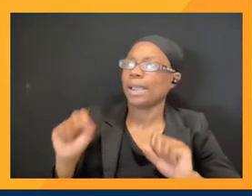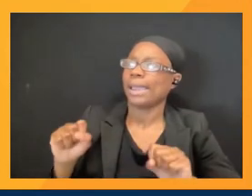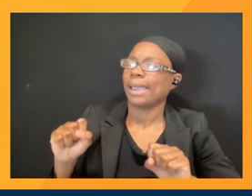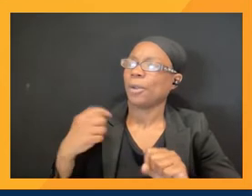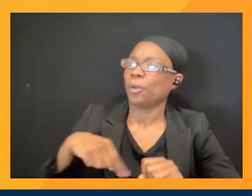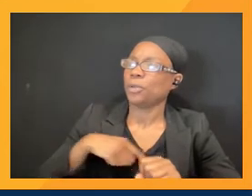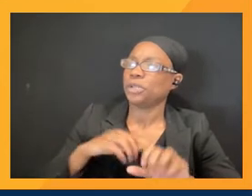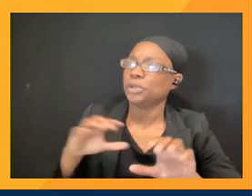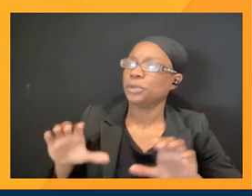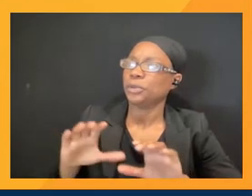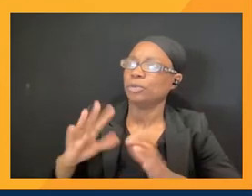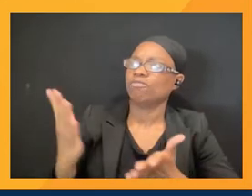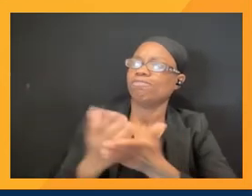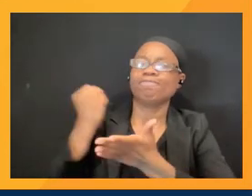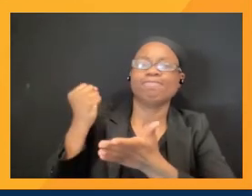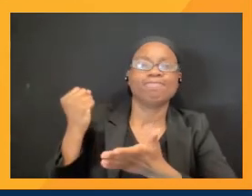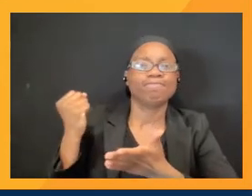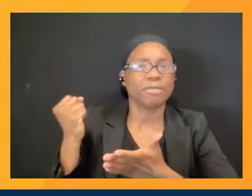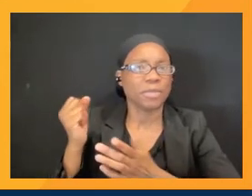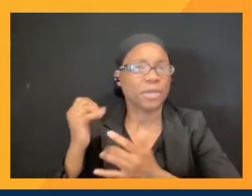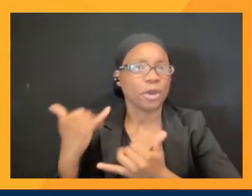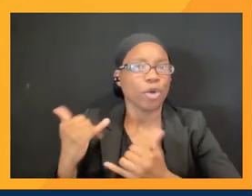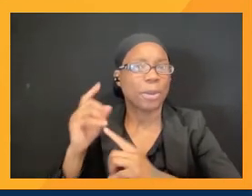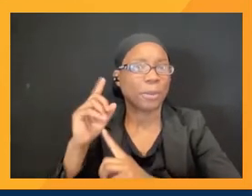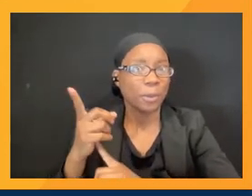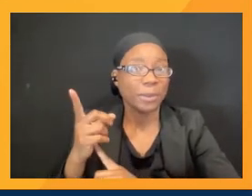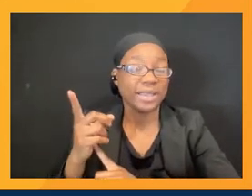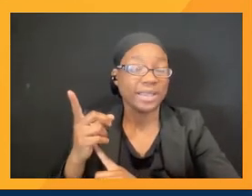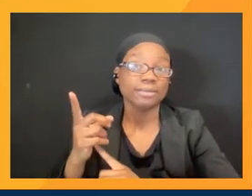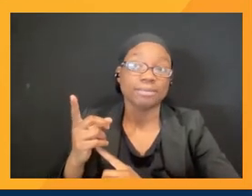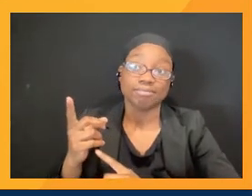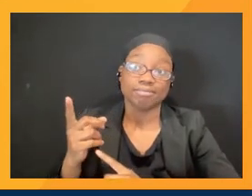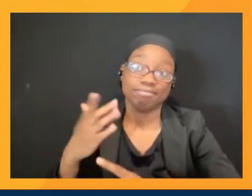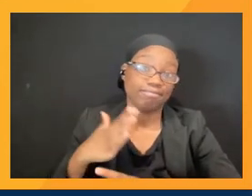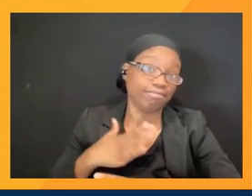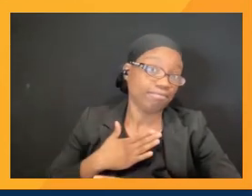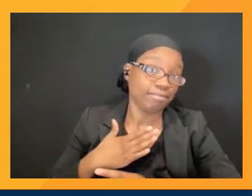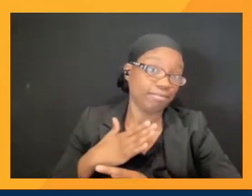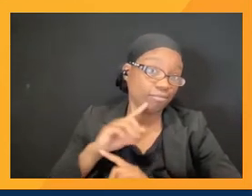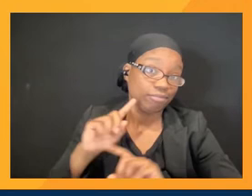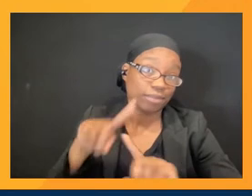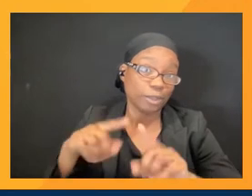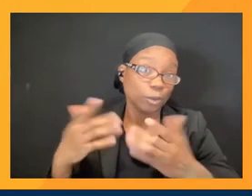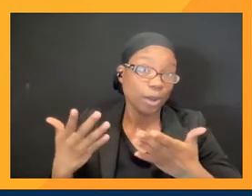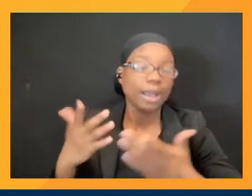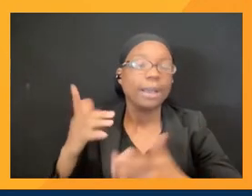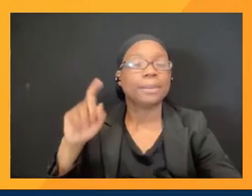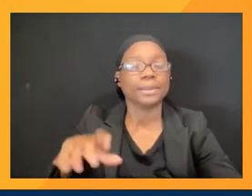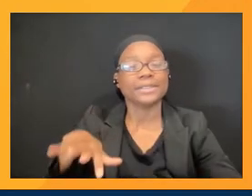workforce attachment, caregiving, the intersectionality of race and gender. That is like very